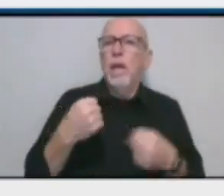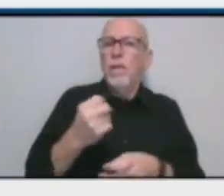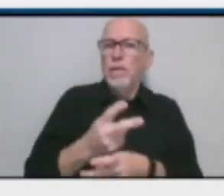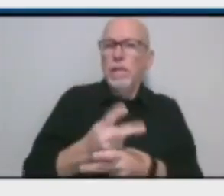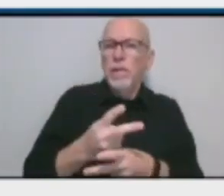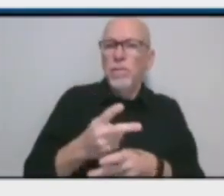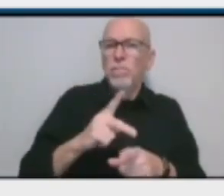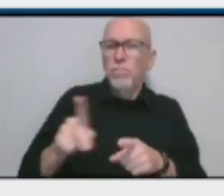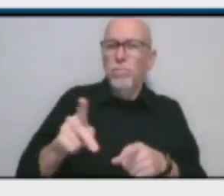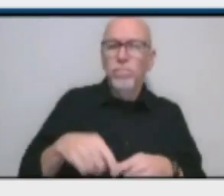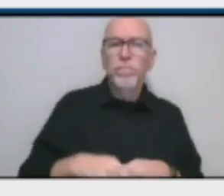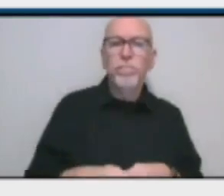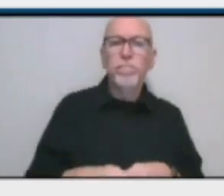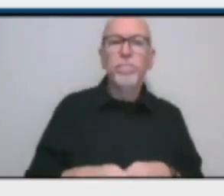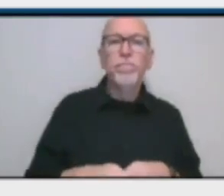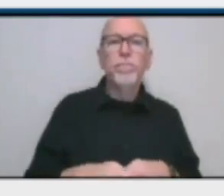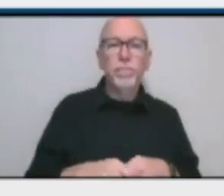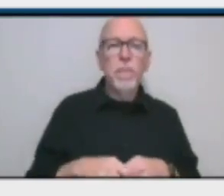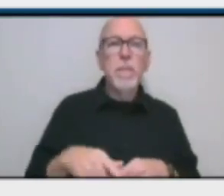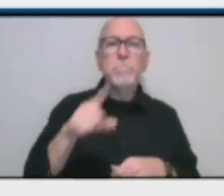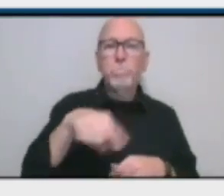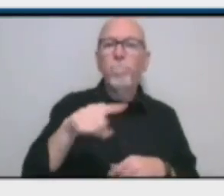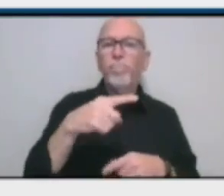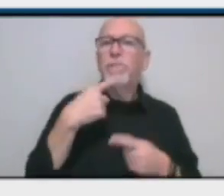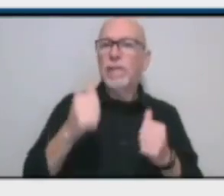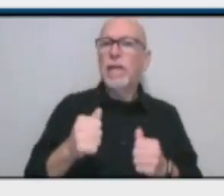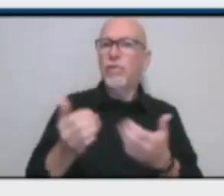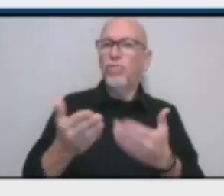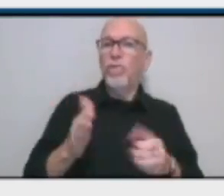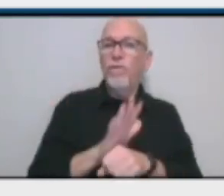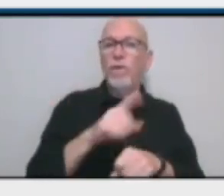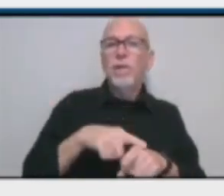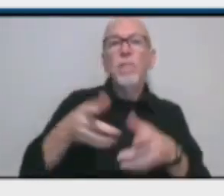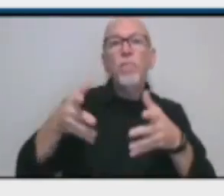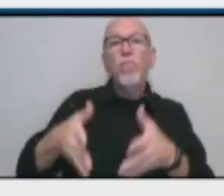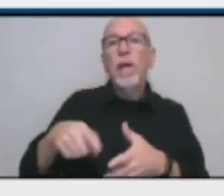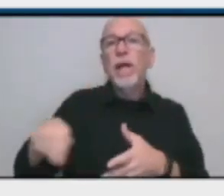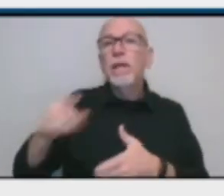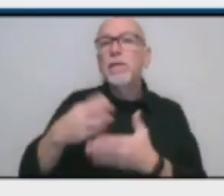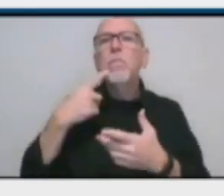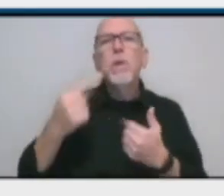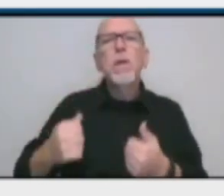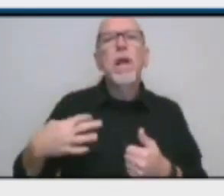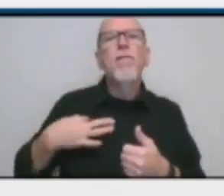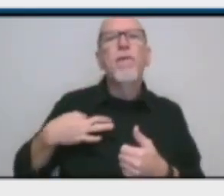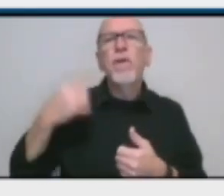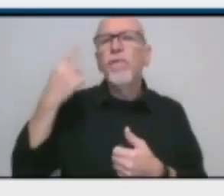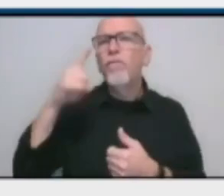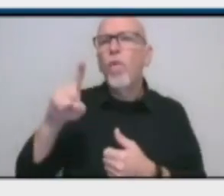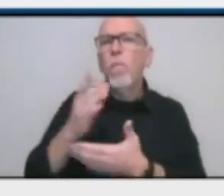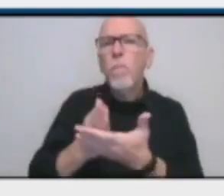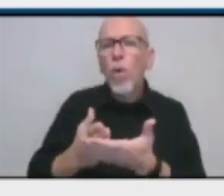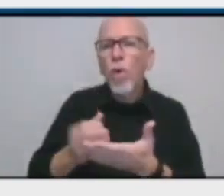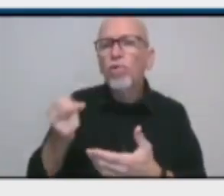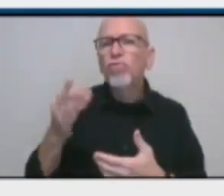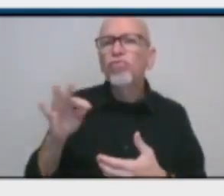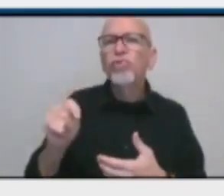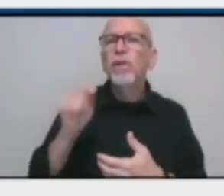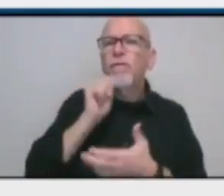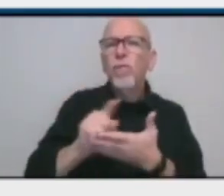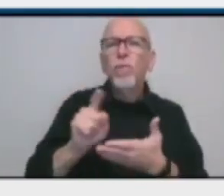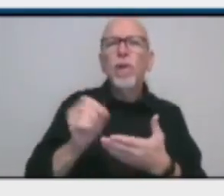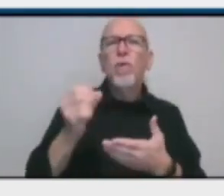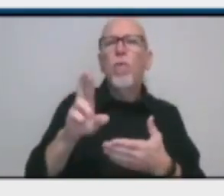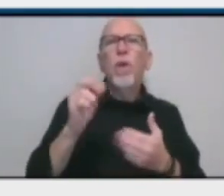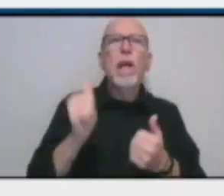nearly 12% said they could serve full-time. The remainder indicated they could volunteer for either a partial shift per week or up to 3